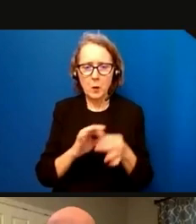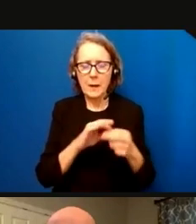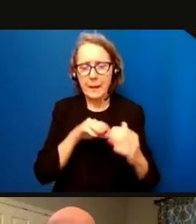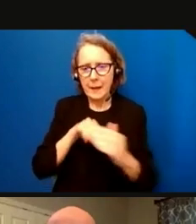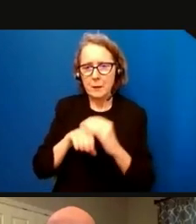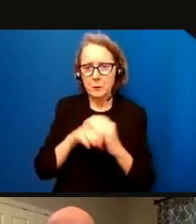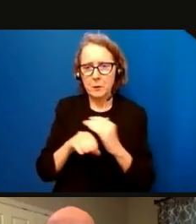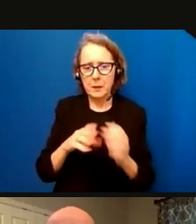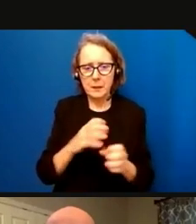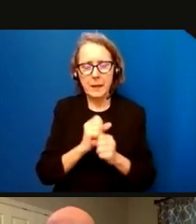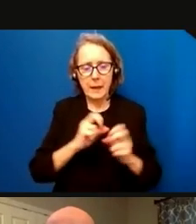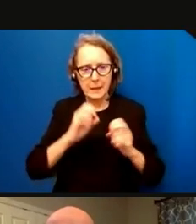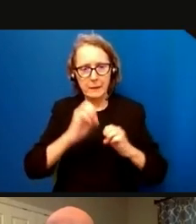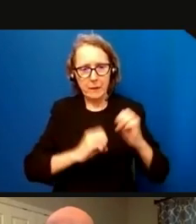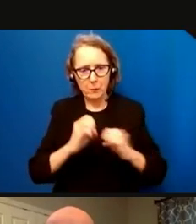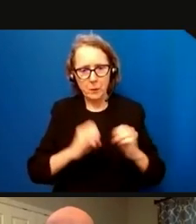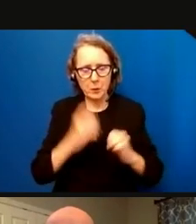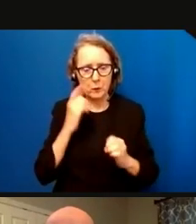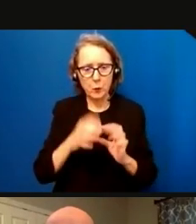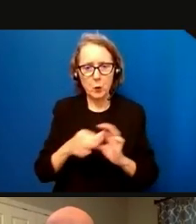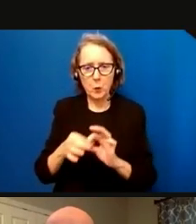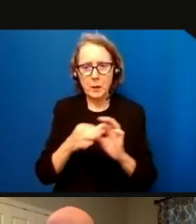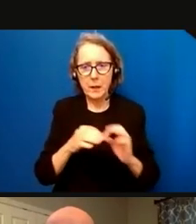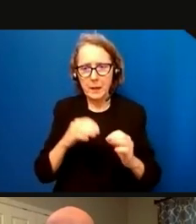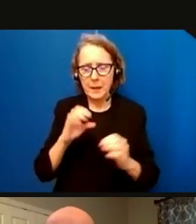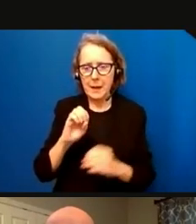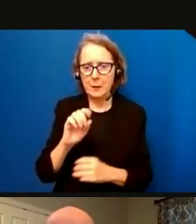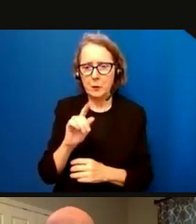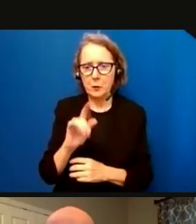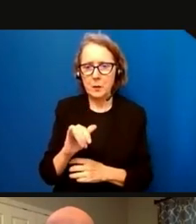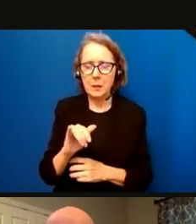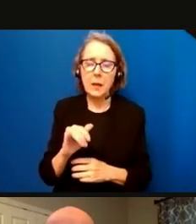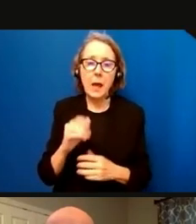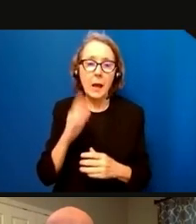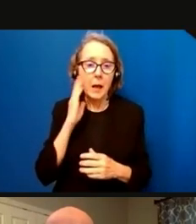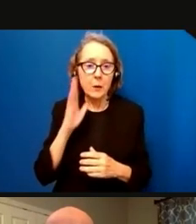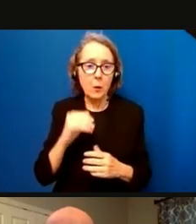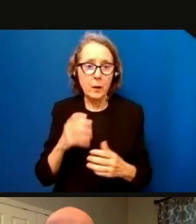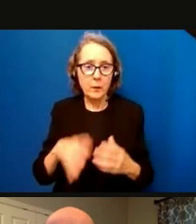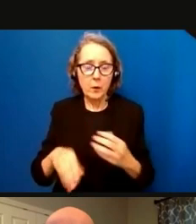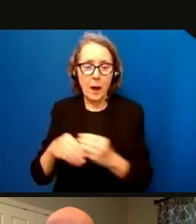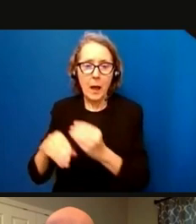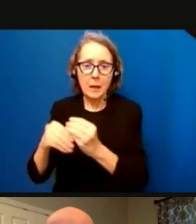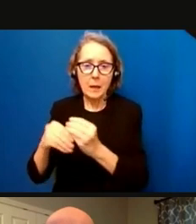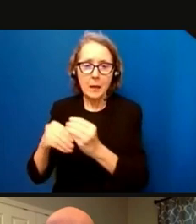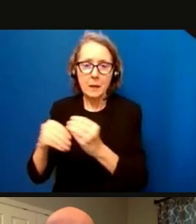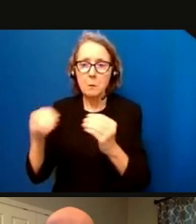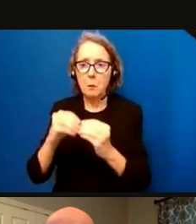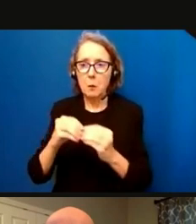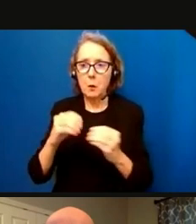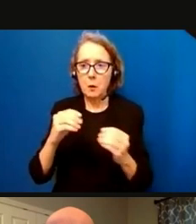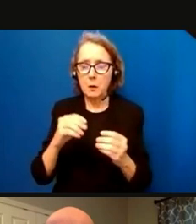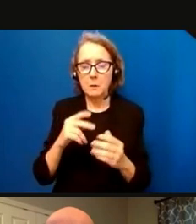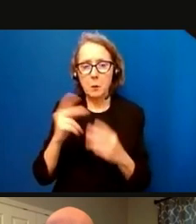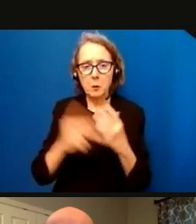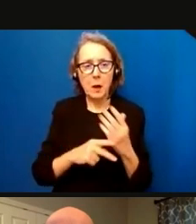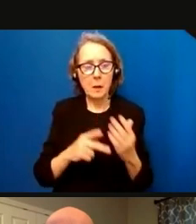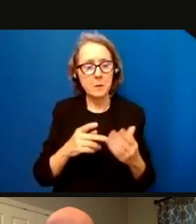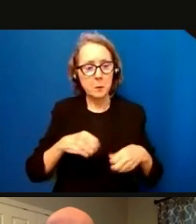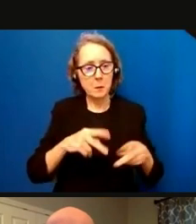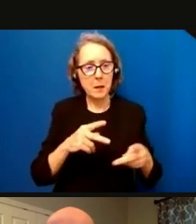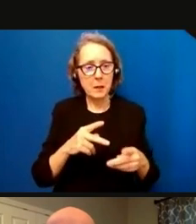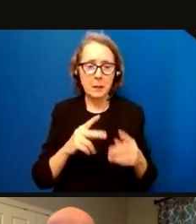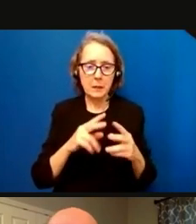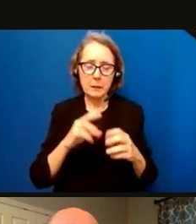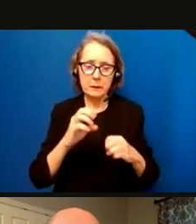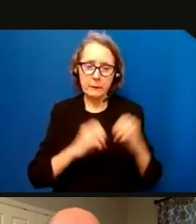coordinated entry. And I know that they're expanding the coordinated entry assessment locations to various programs. And I know that through the Homeless Alliance